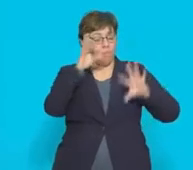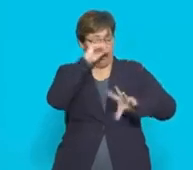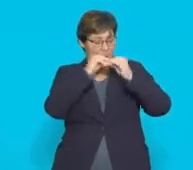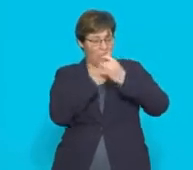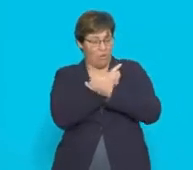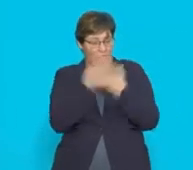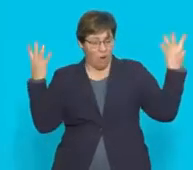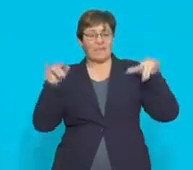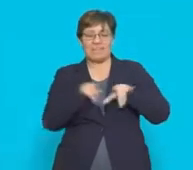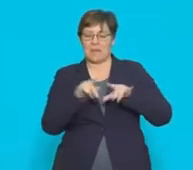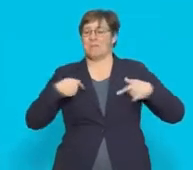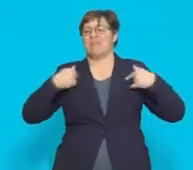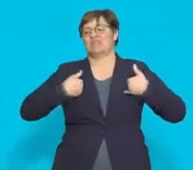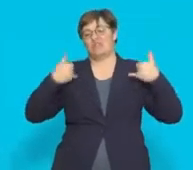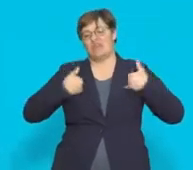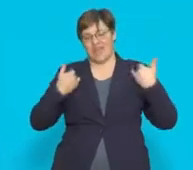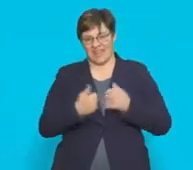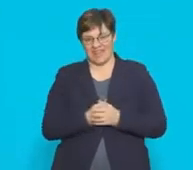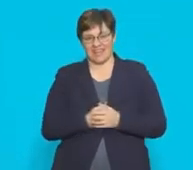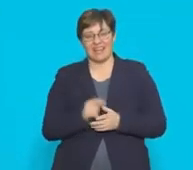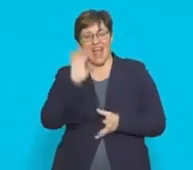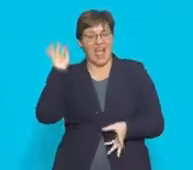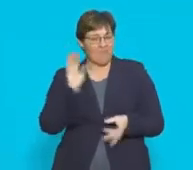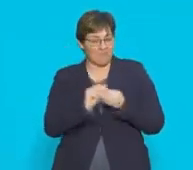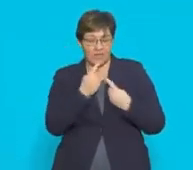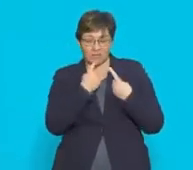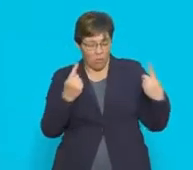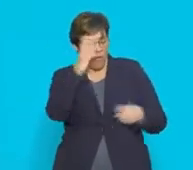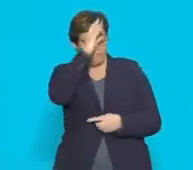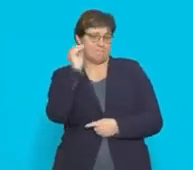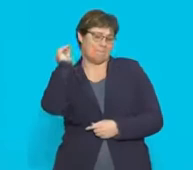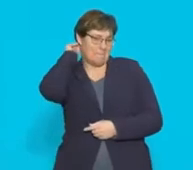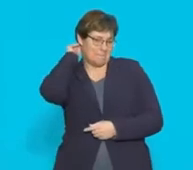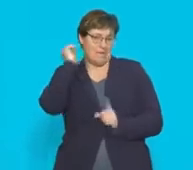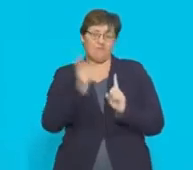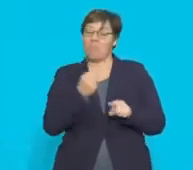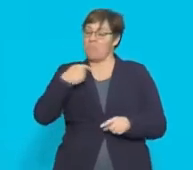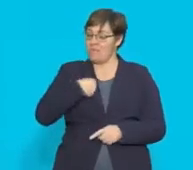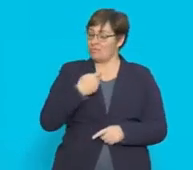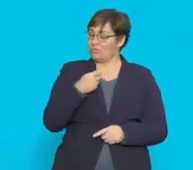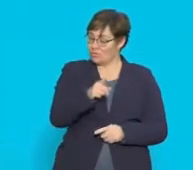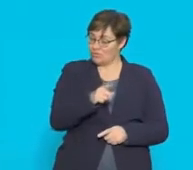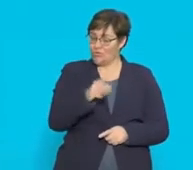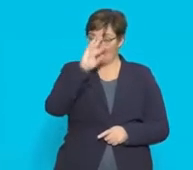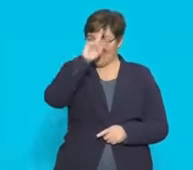hope you've learned so much as I enjoyed imparting everything that I've told you today. But